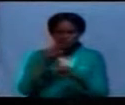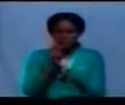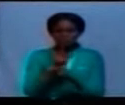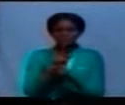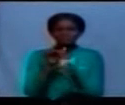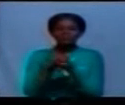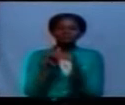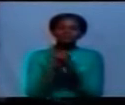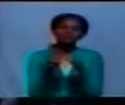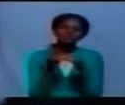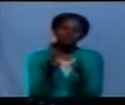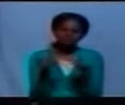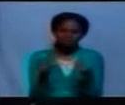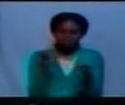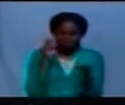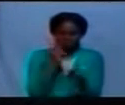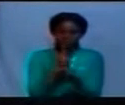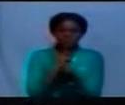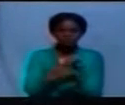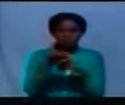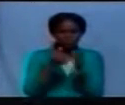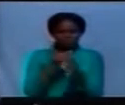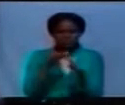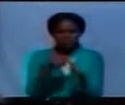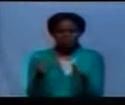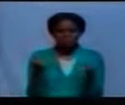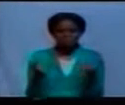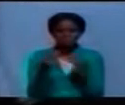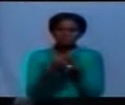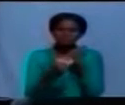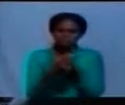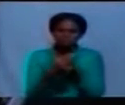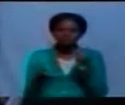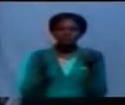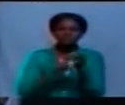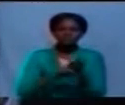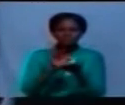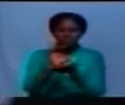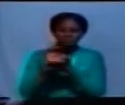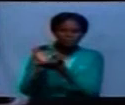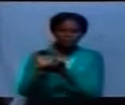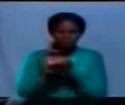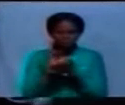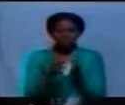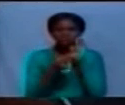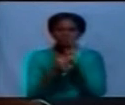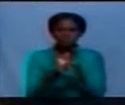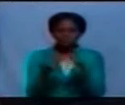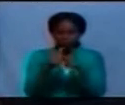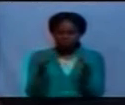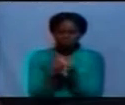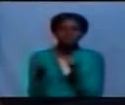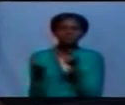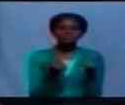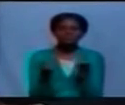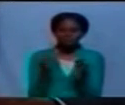dividend. So you put all those things, banks have repriced their loans to reflect the general situation on the